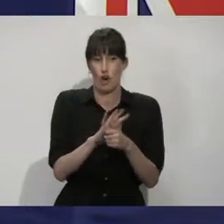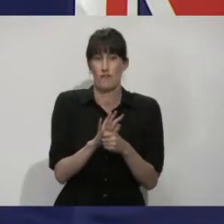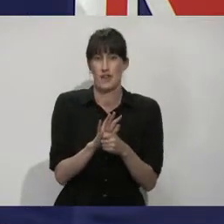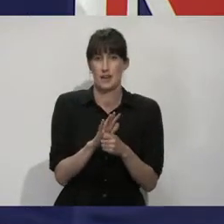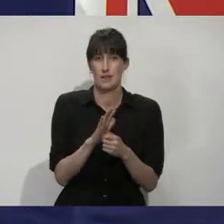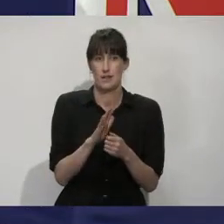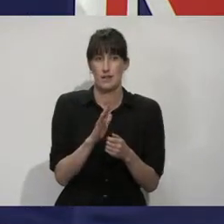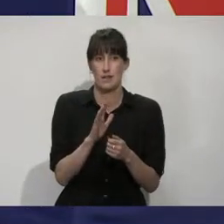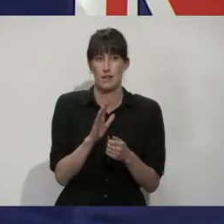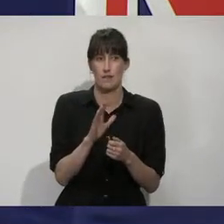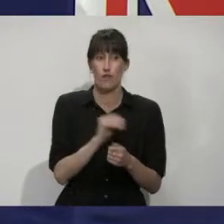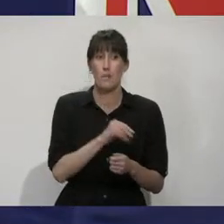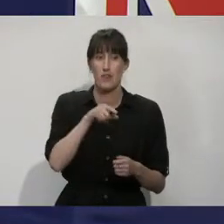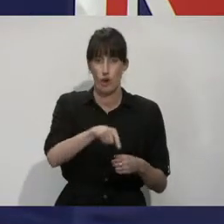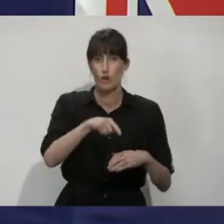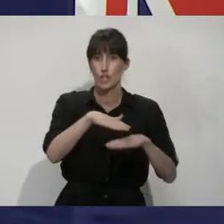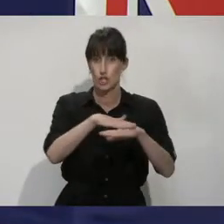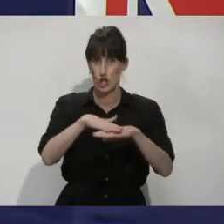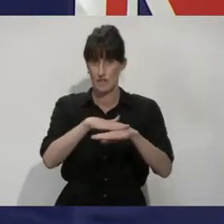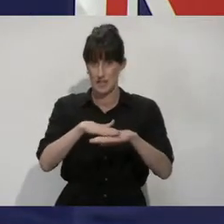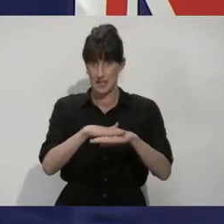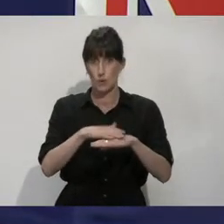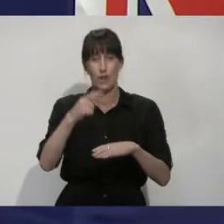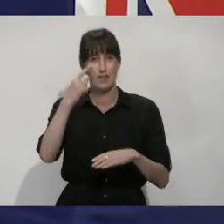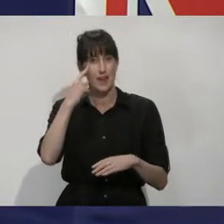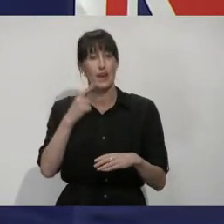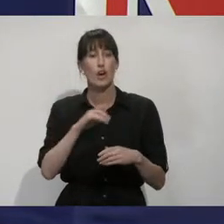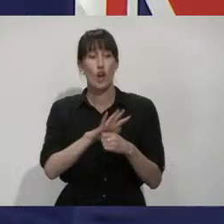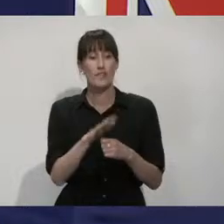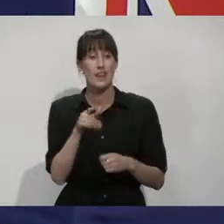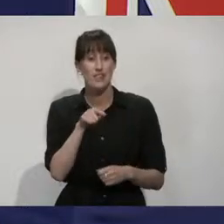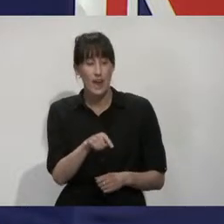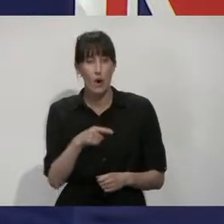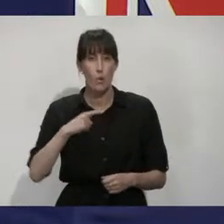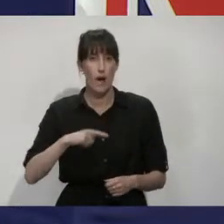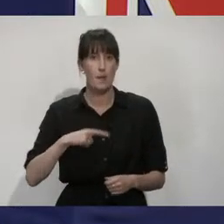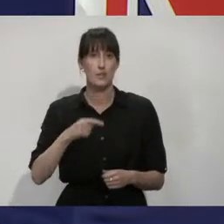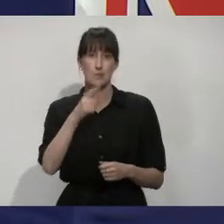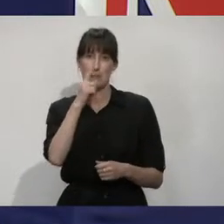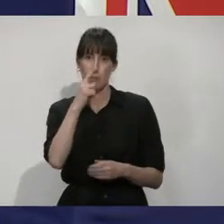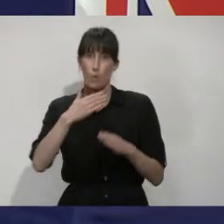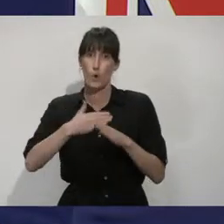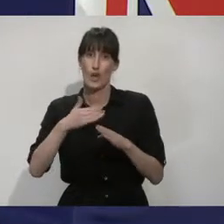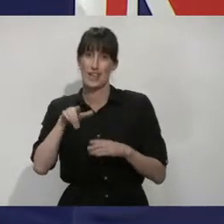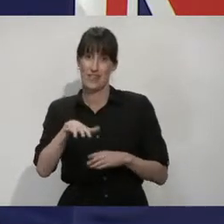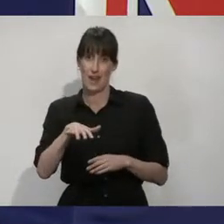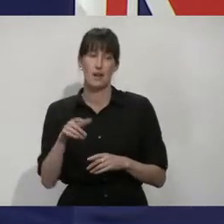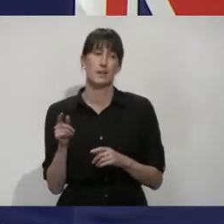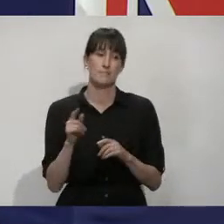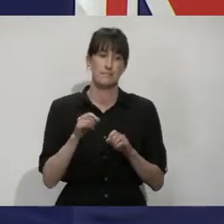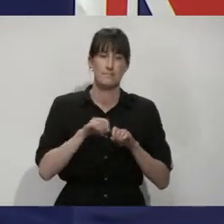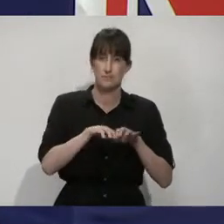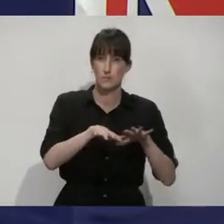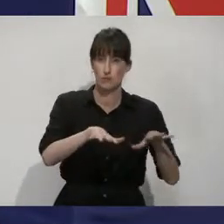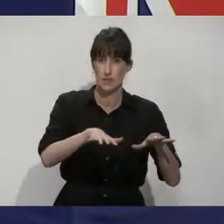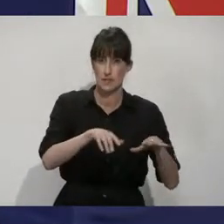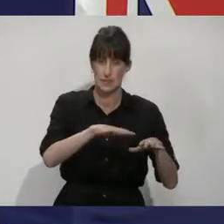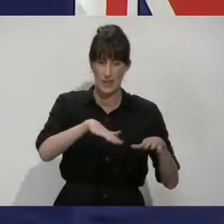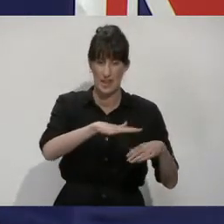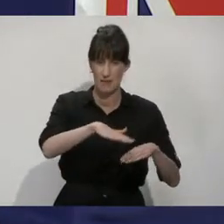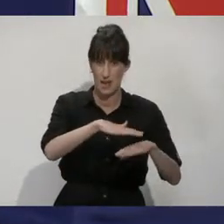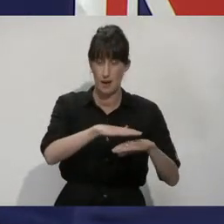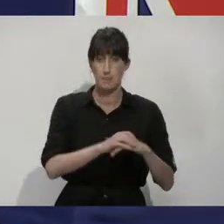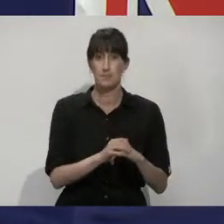current larger community cluster still remains open. I do want to thank Americold for their ongoing support and assistance with